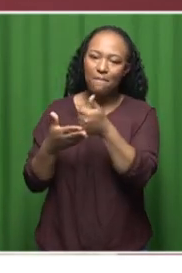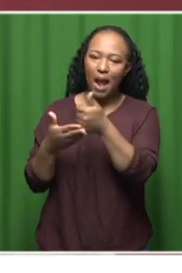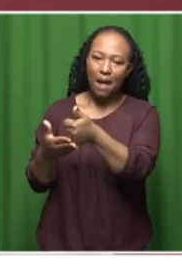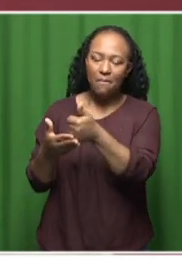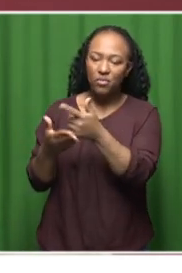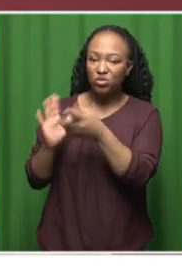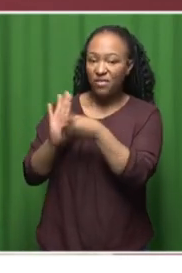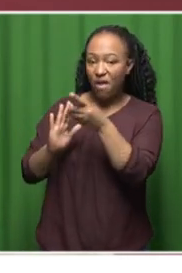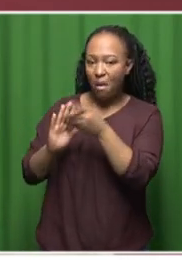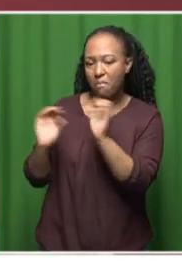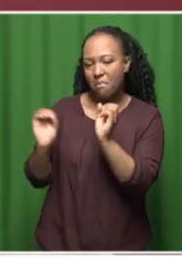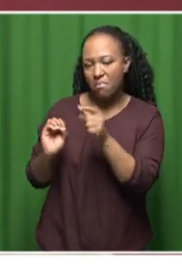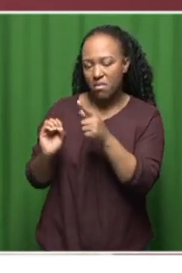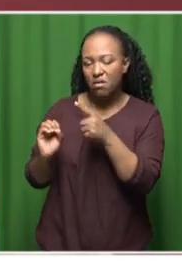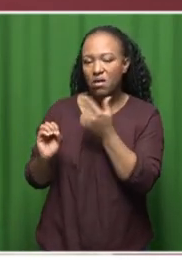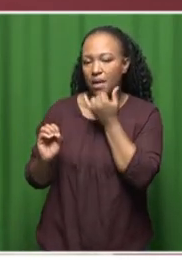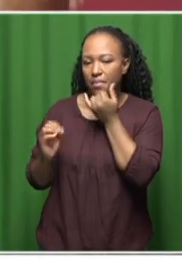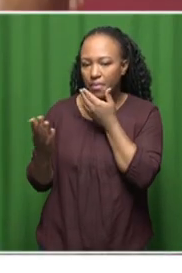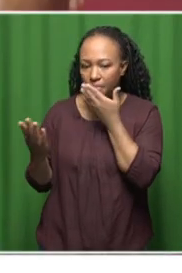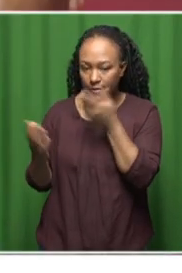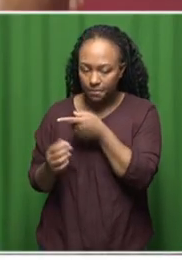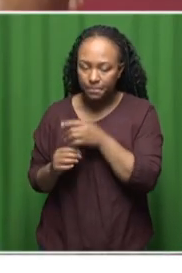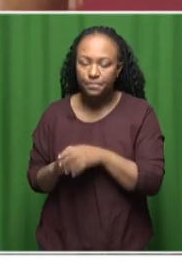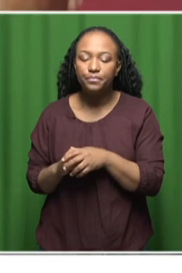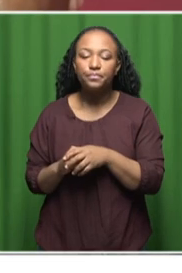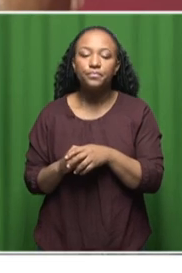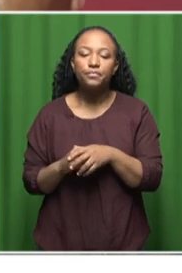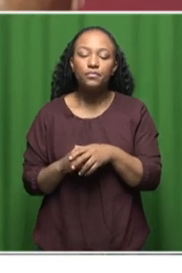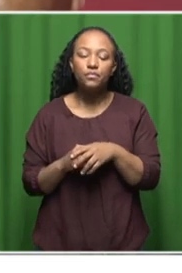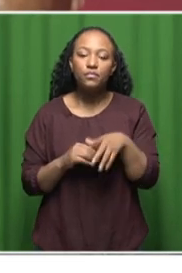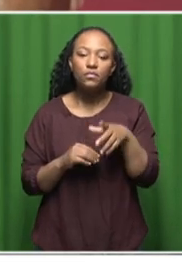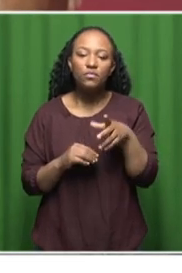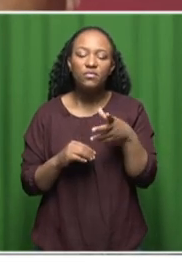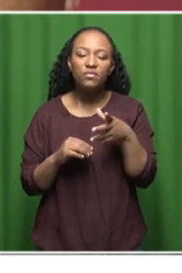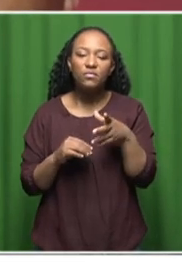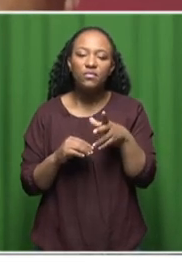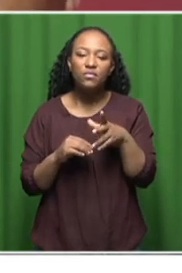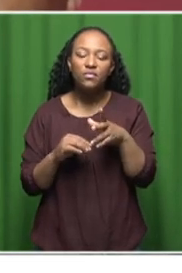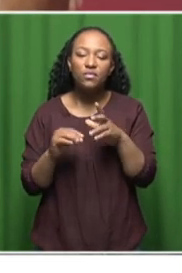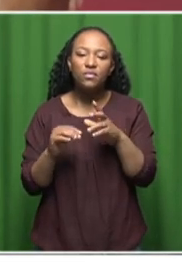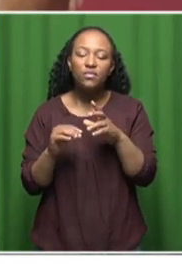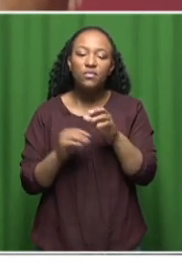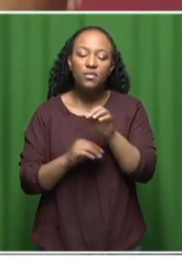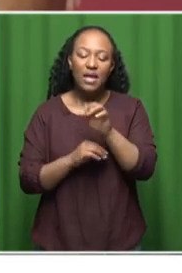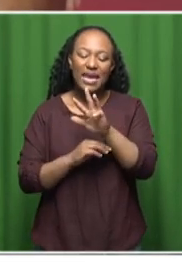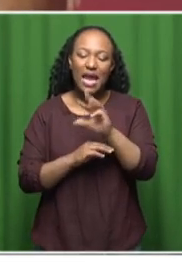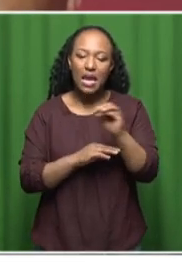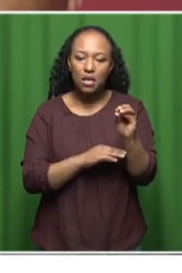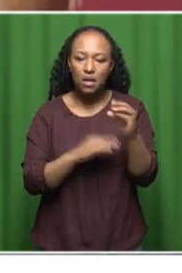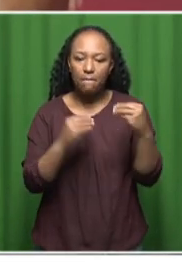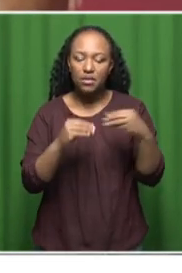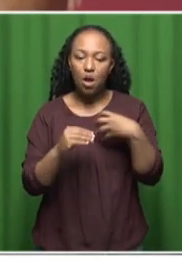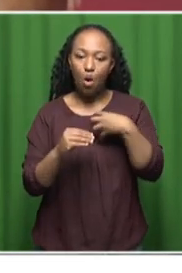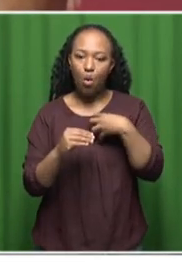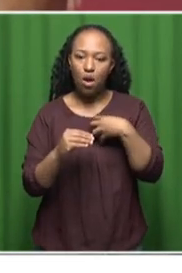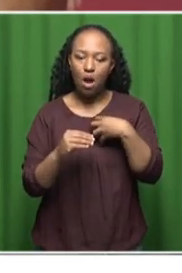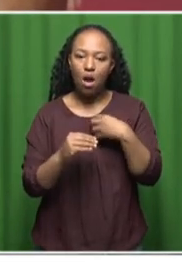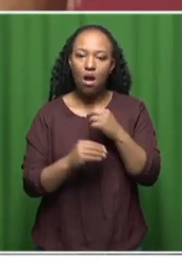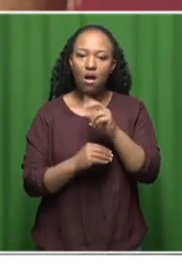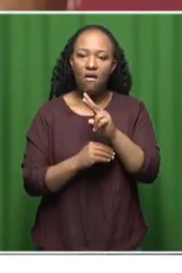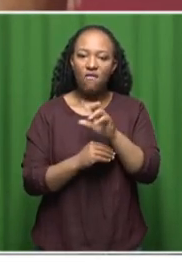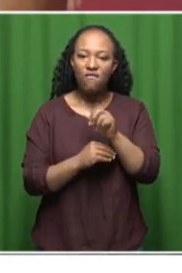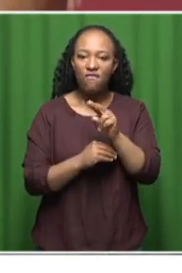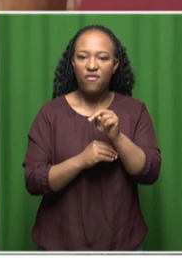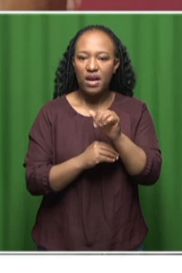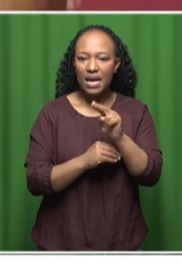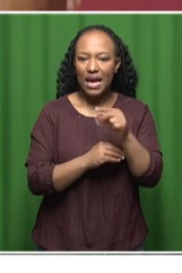region. I mean, it has been reported that about 900 business owners who call themselves the Vereniging Business Corporation, they